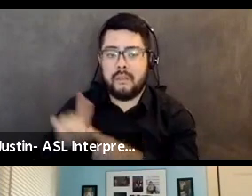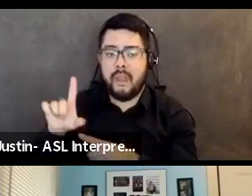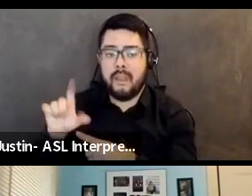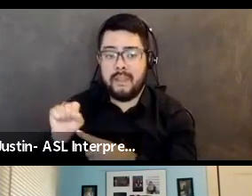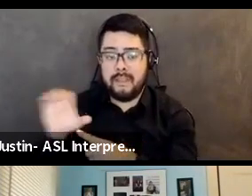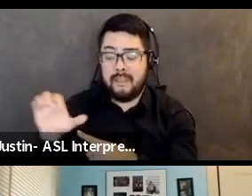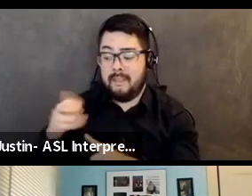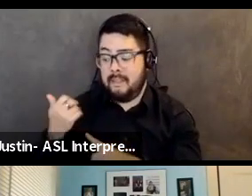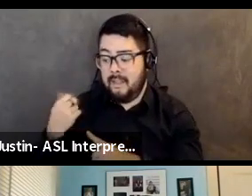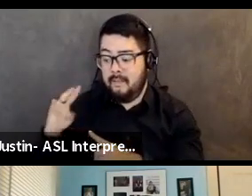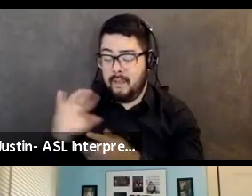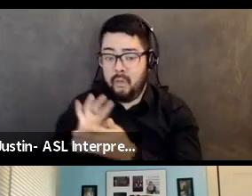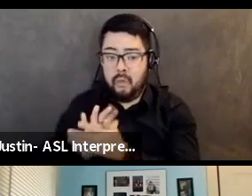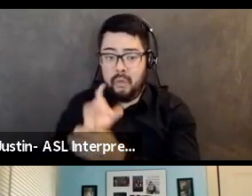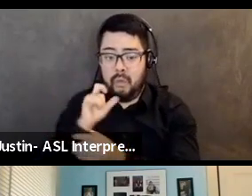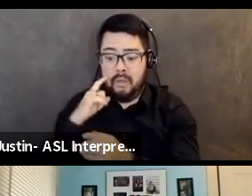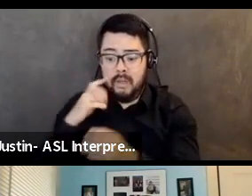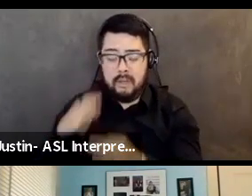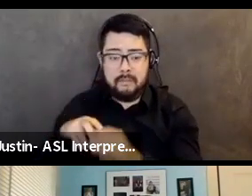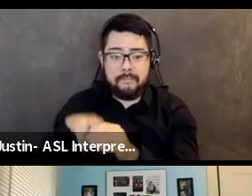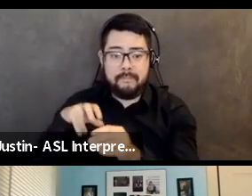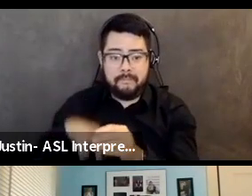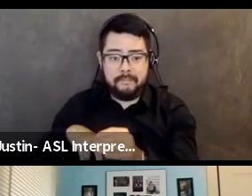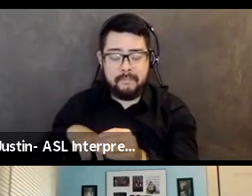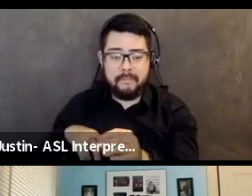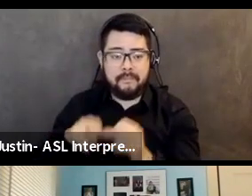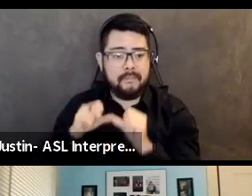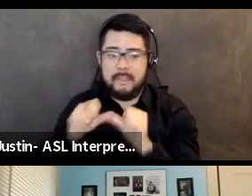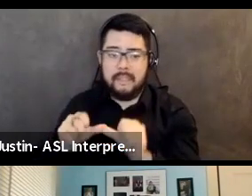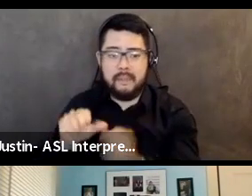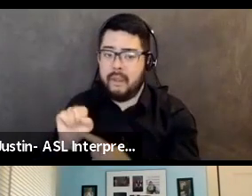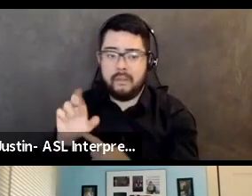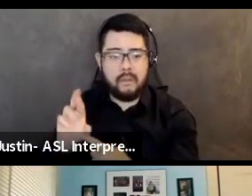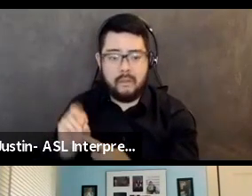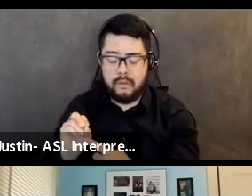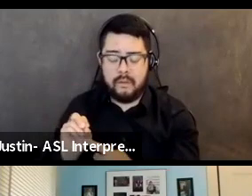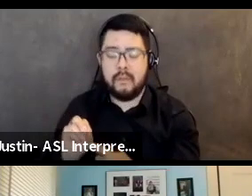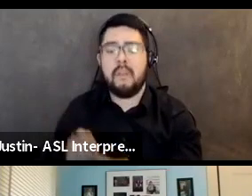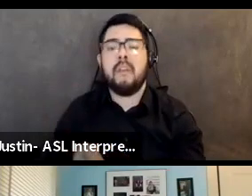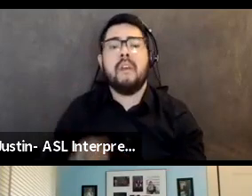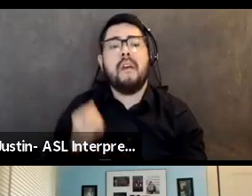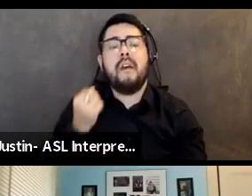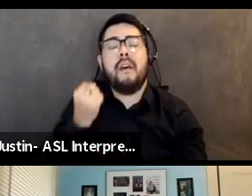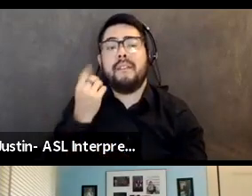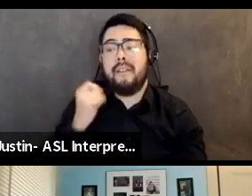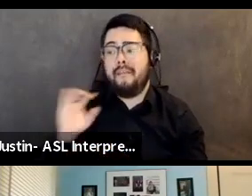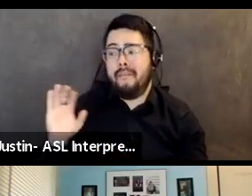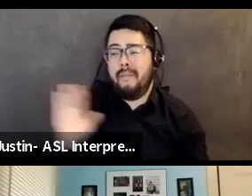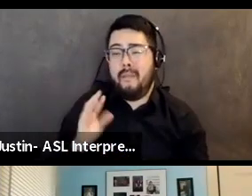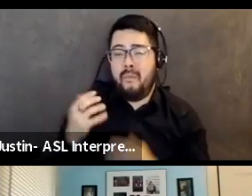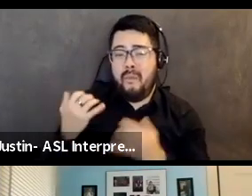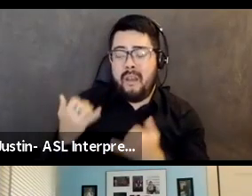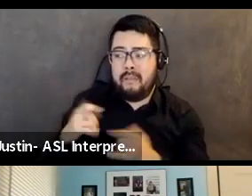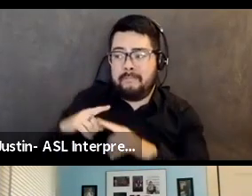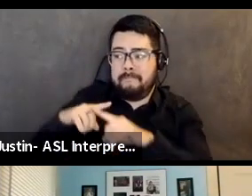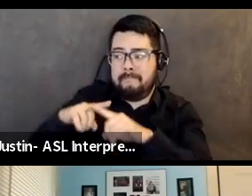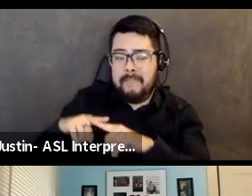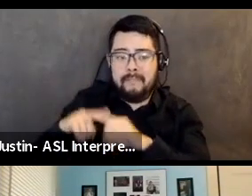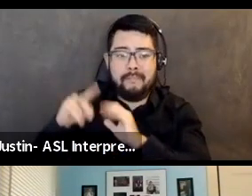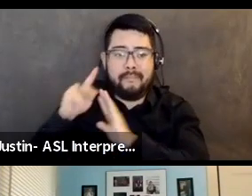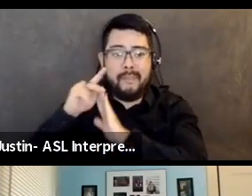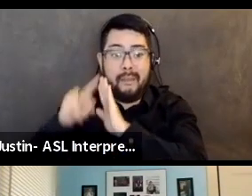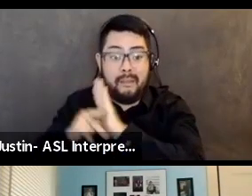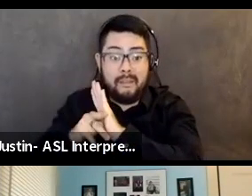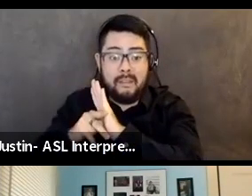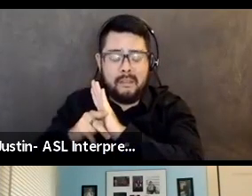not to continue with sros as chief chow noted they're relying pretty much entirely on protocols